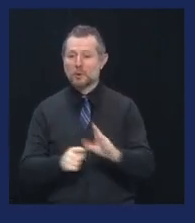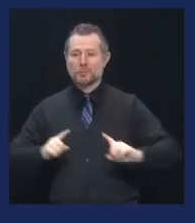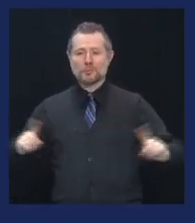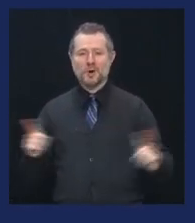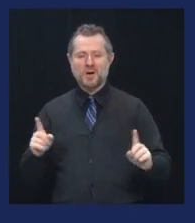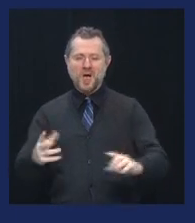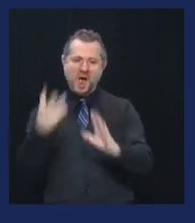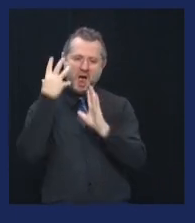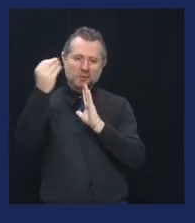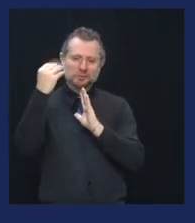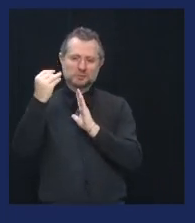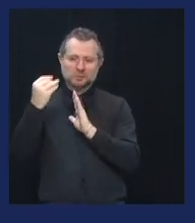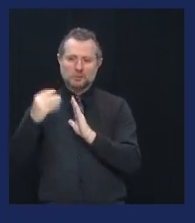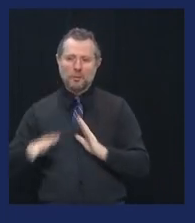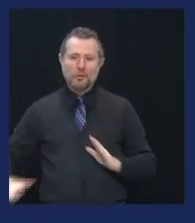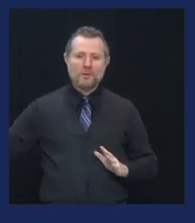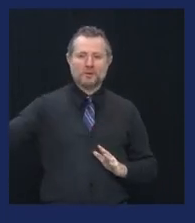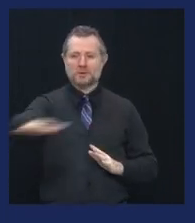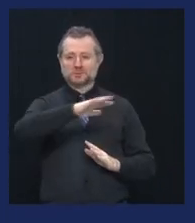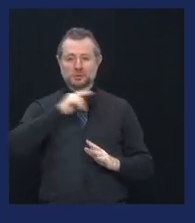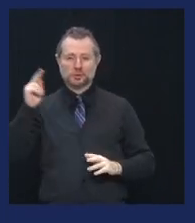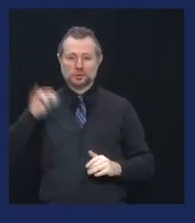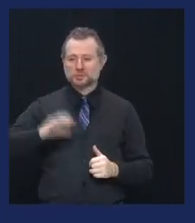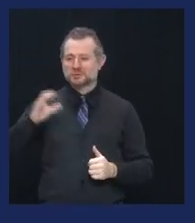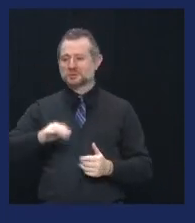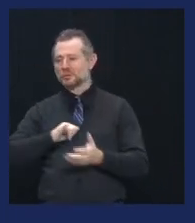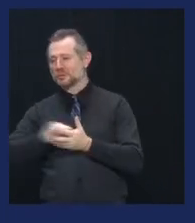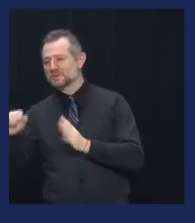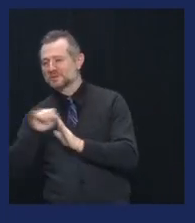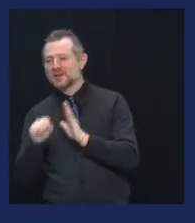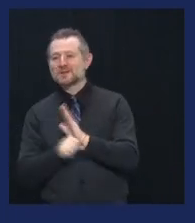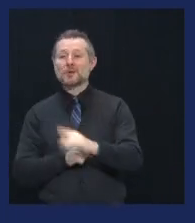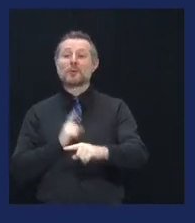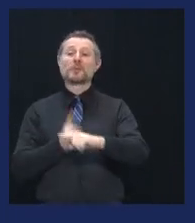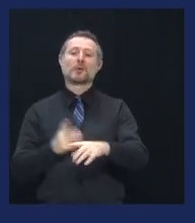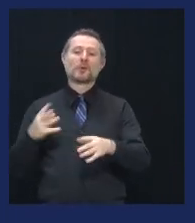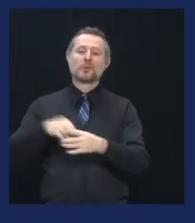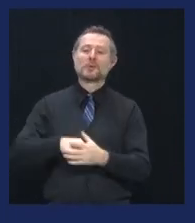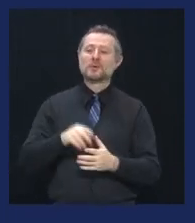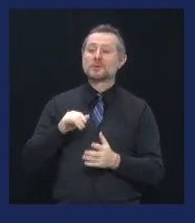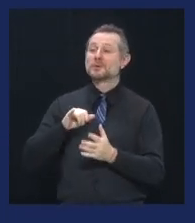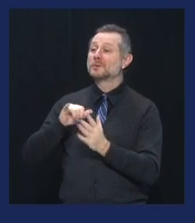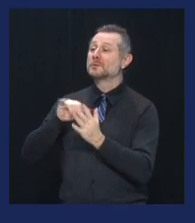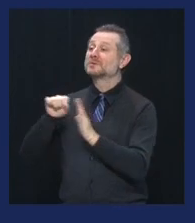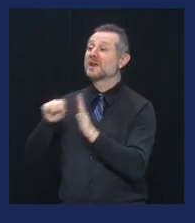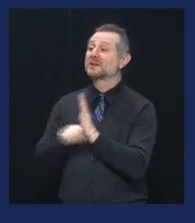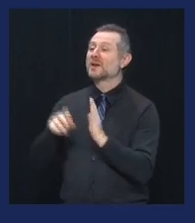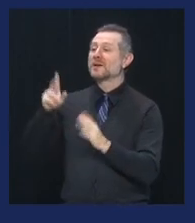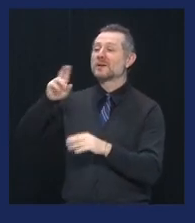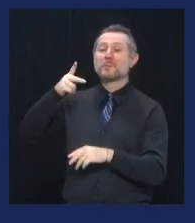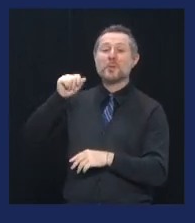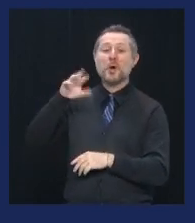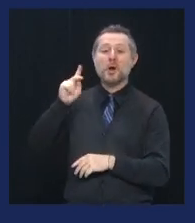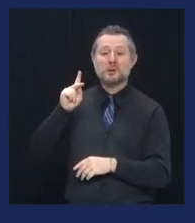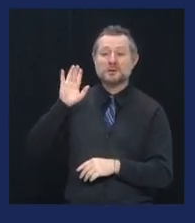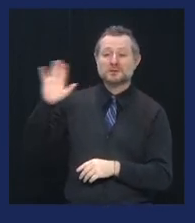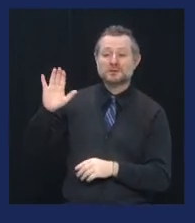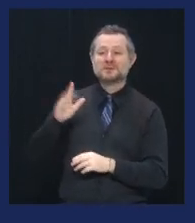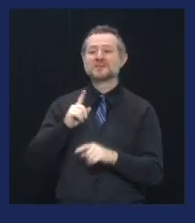the state, including at state parks and other state properties. We will also use flexible